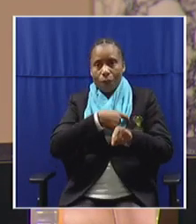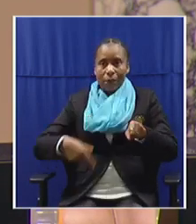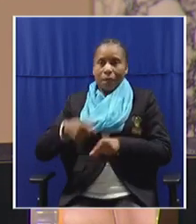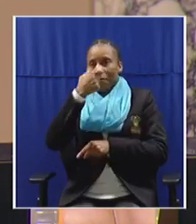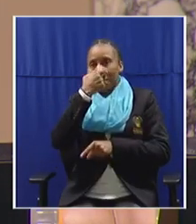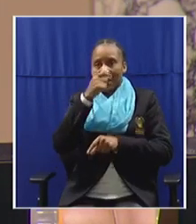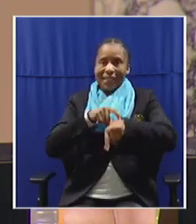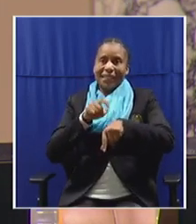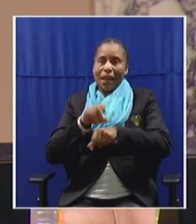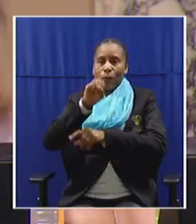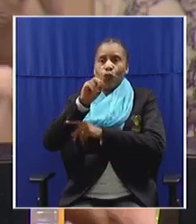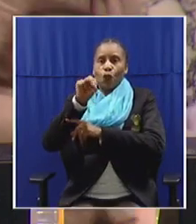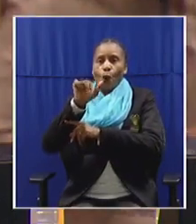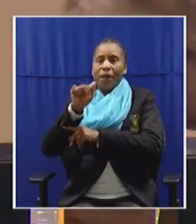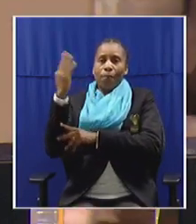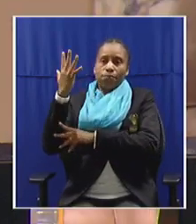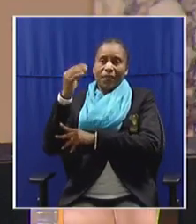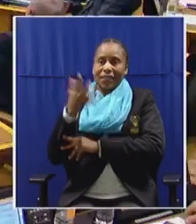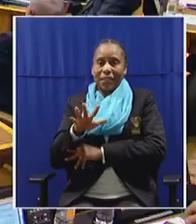you. The Honourable Deputy President.